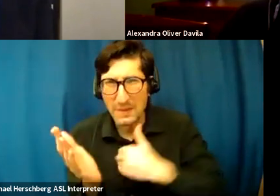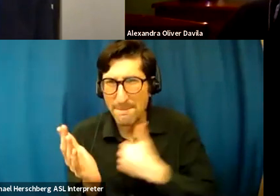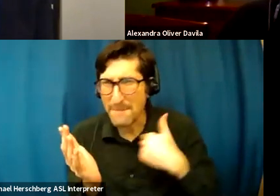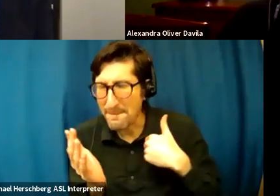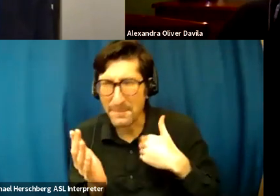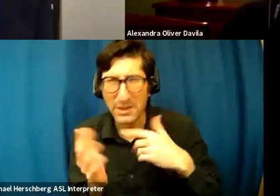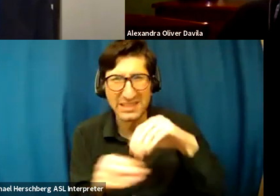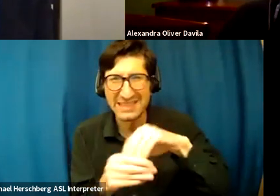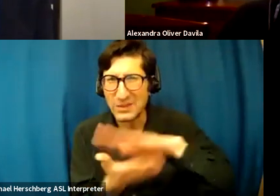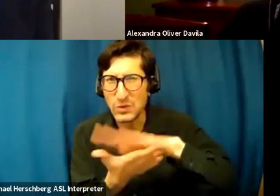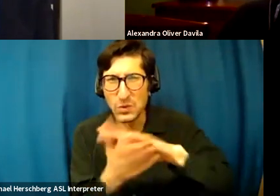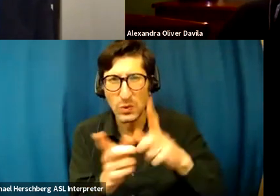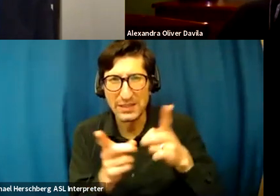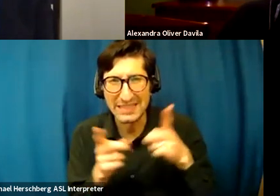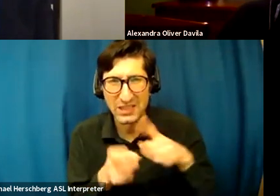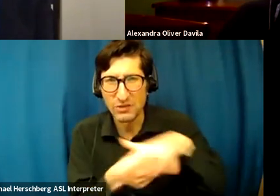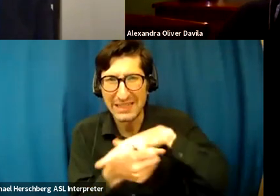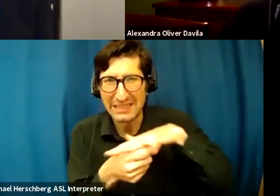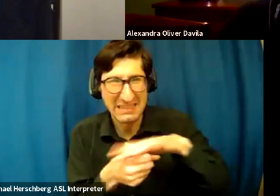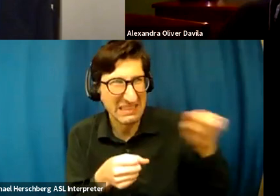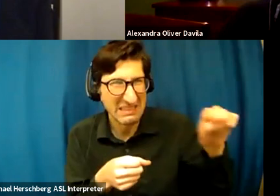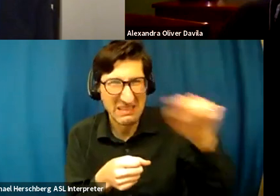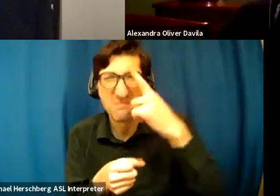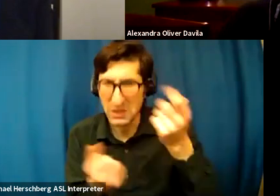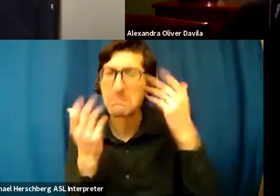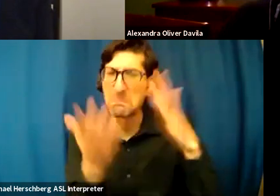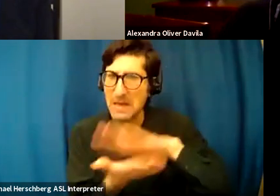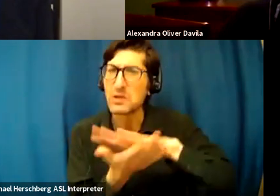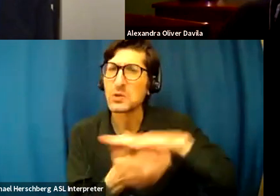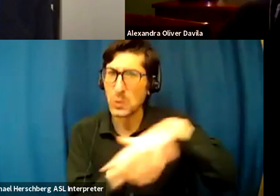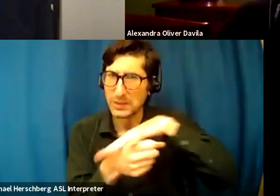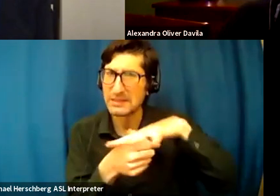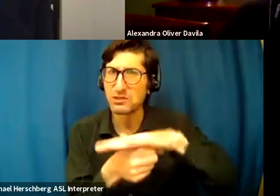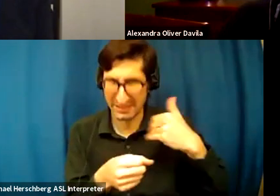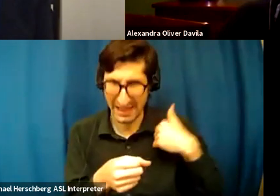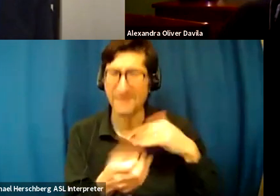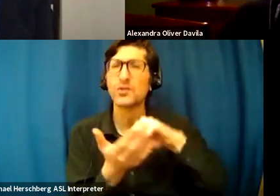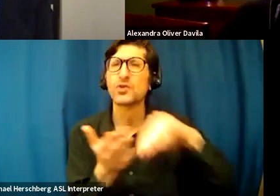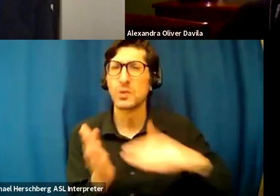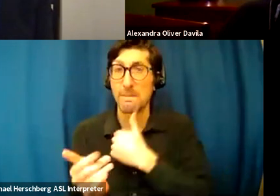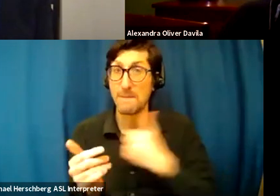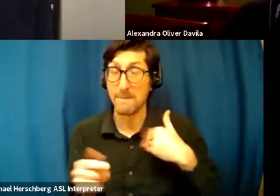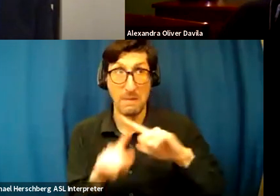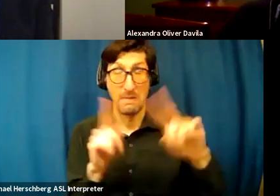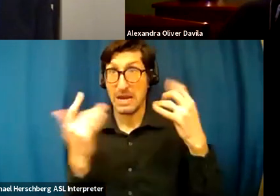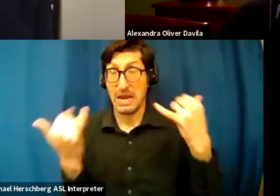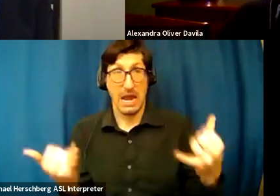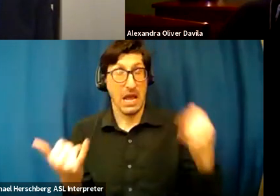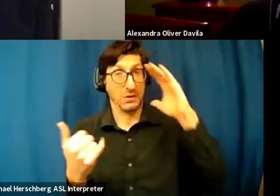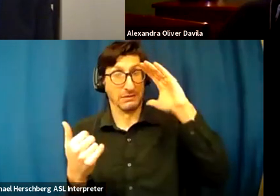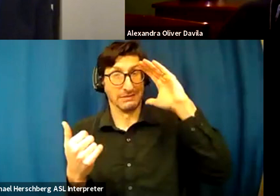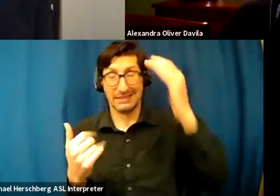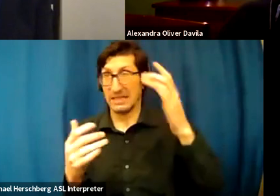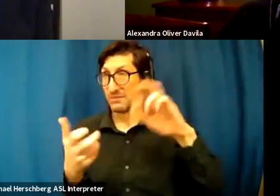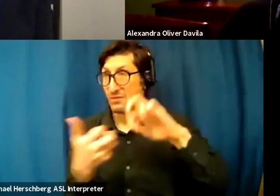school districts, because there are many that have them, but it feels like the where it all stands right now, it's the very same